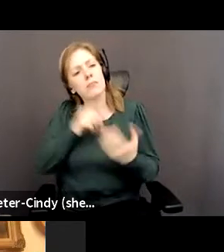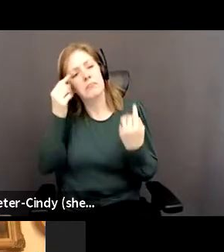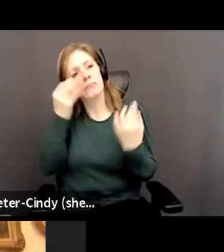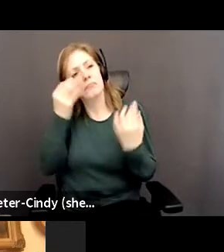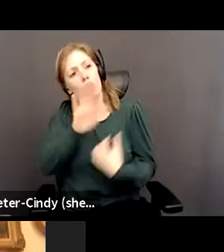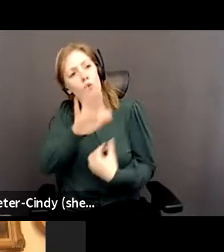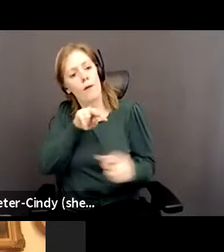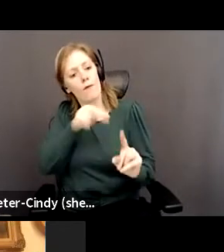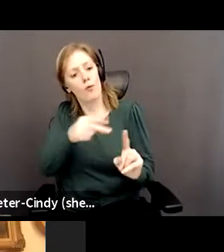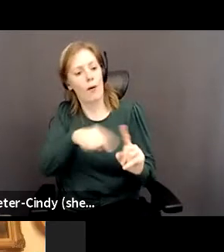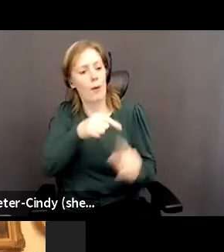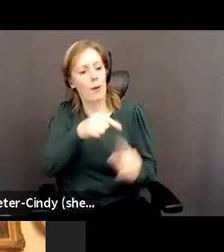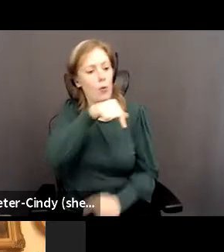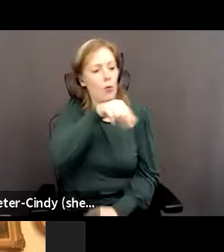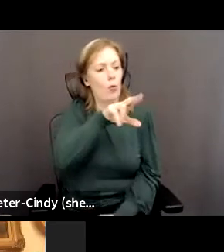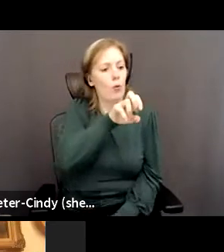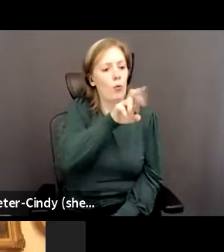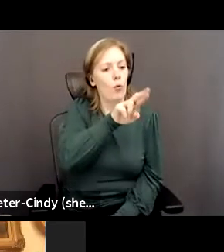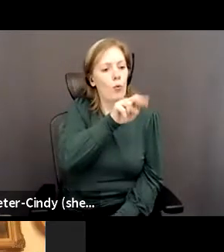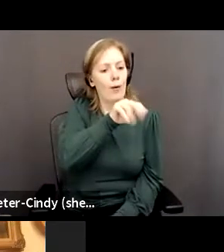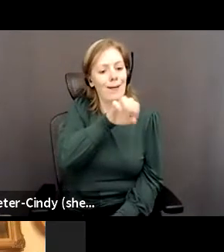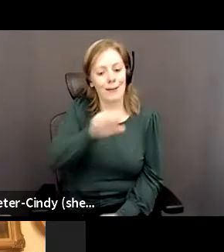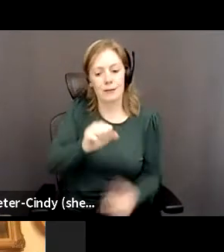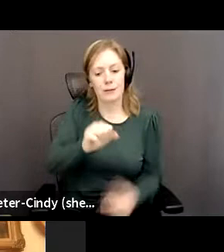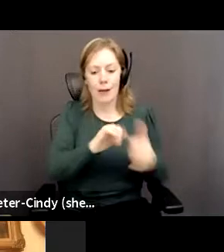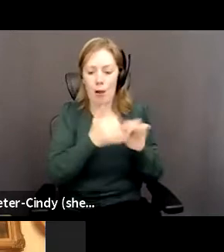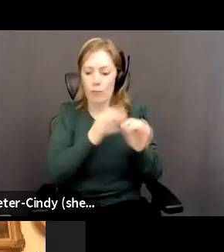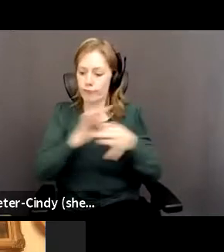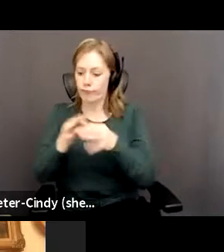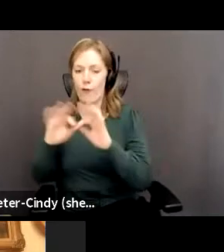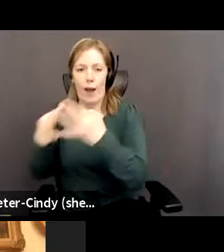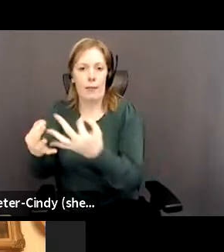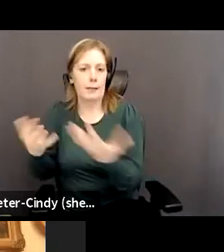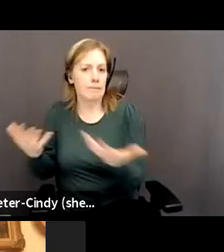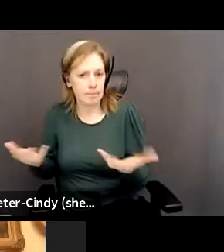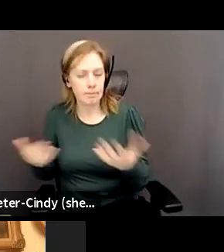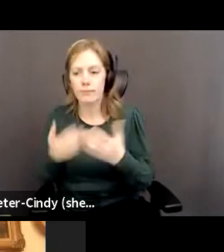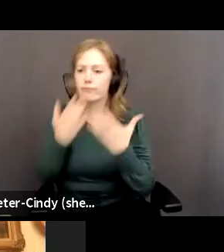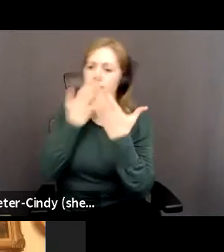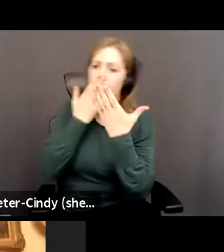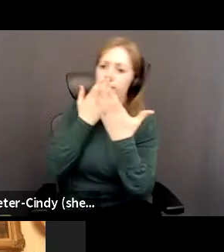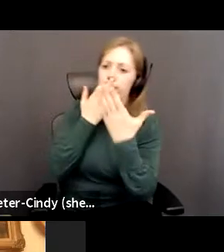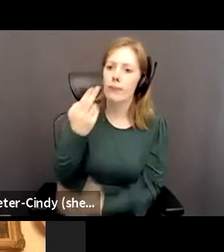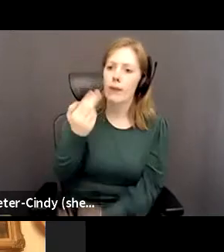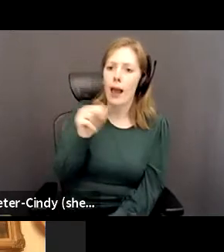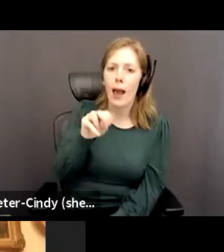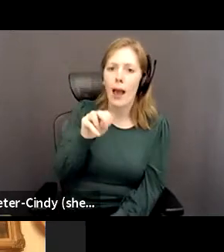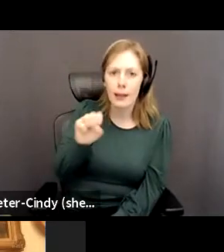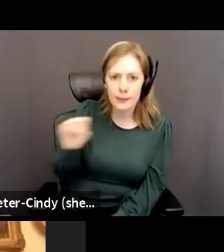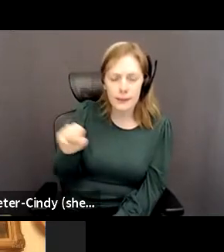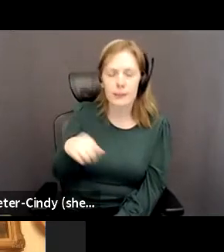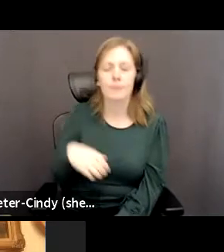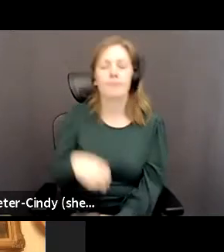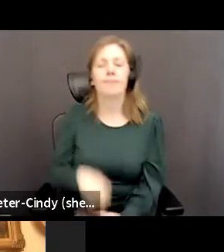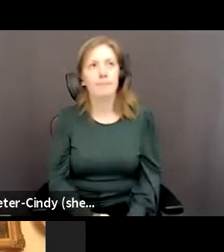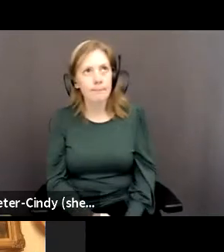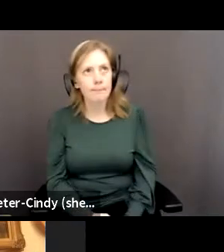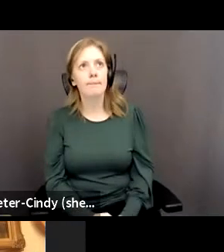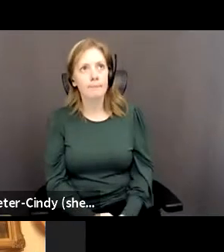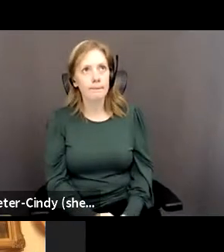Hans, for this question. I just wanted to make sure we don't skip it. So I was like, I'm going to go to that first. Thank you, Hans, for this question. Yeah, I think that's an interesting